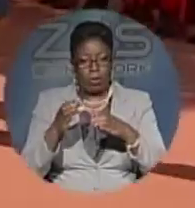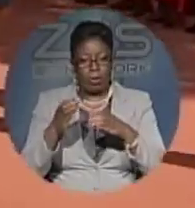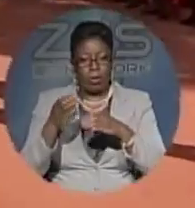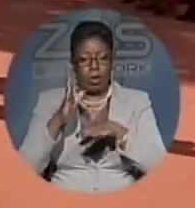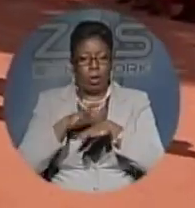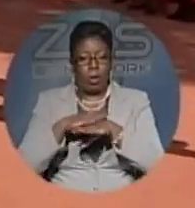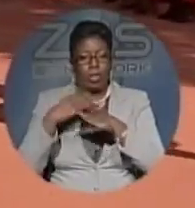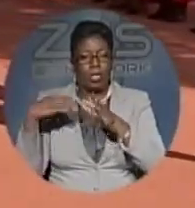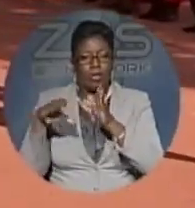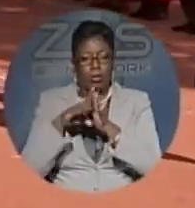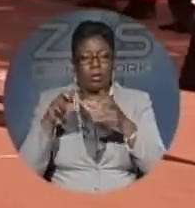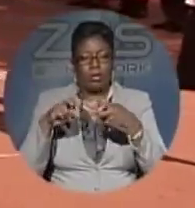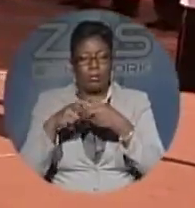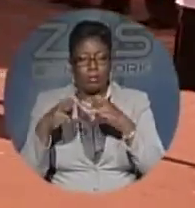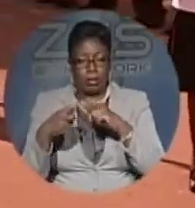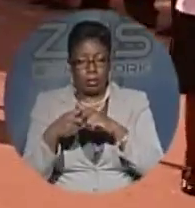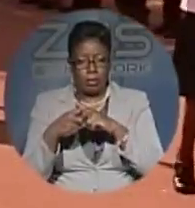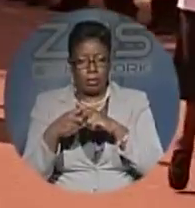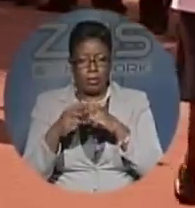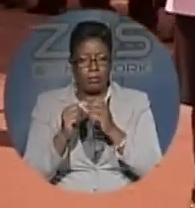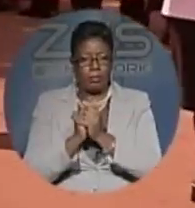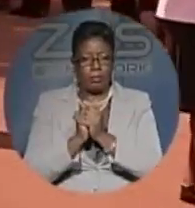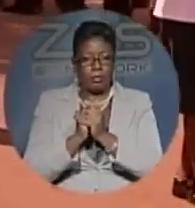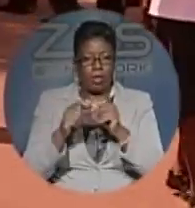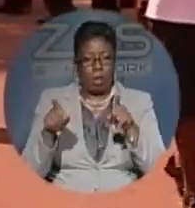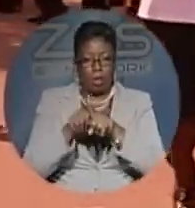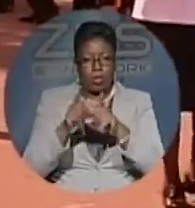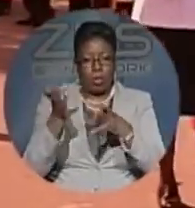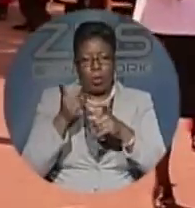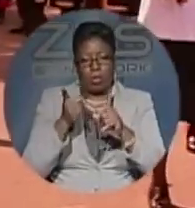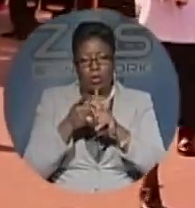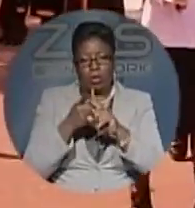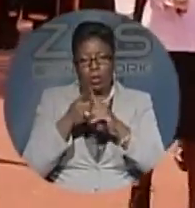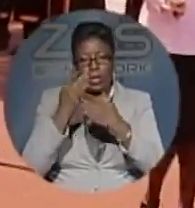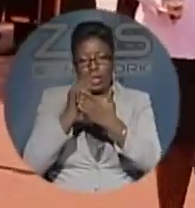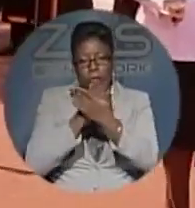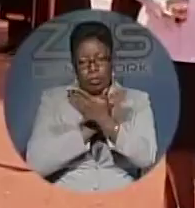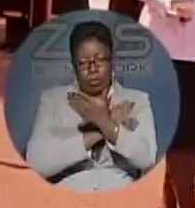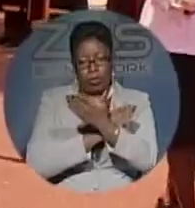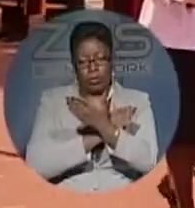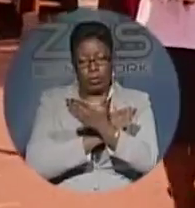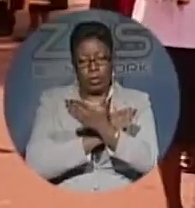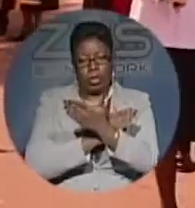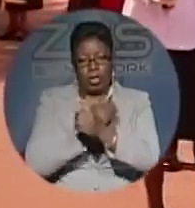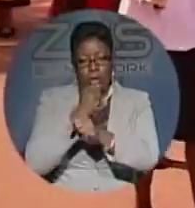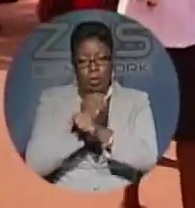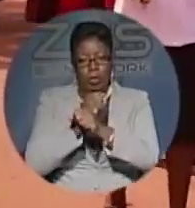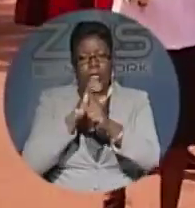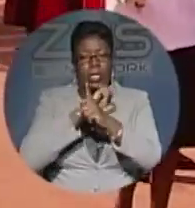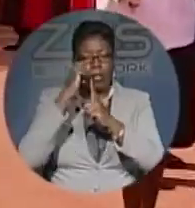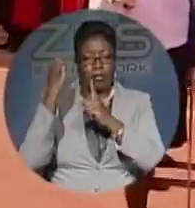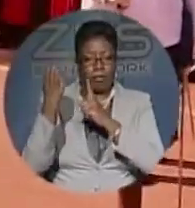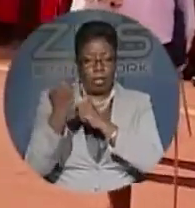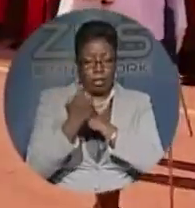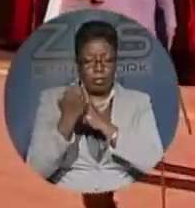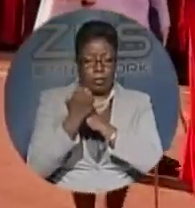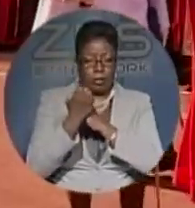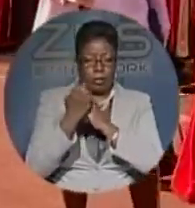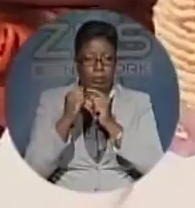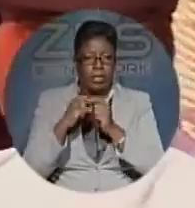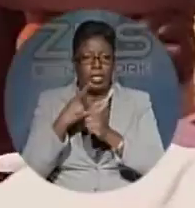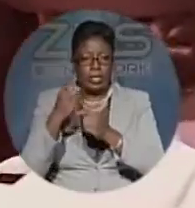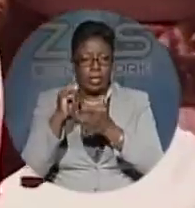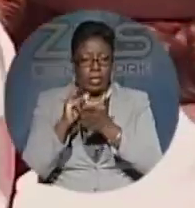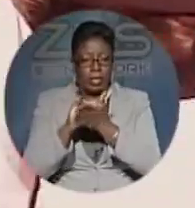matters. Efforts also underway to improve the working environment for judges, with Justices Vera Watkins and Bernard Turner presiding